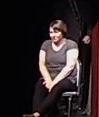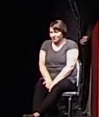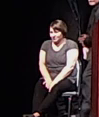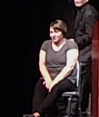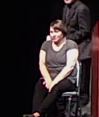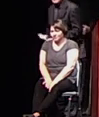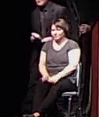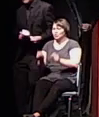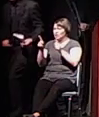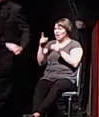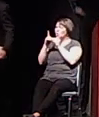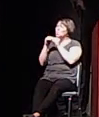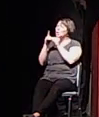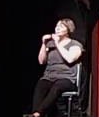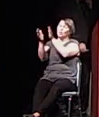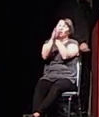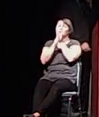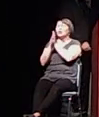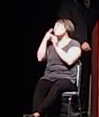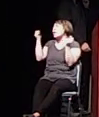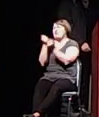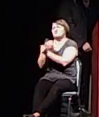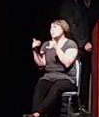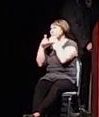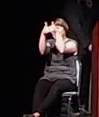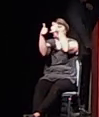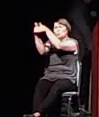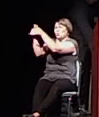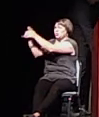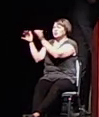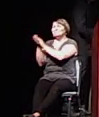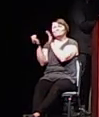So will you join me in one more round of applause for all of our award winners?